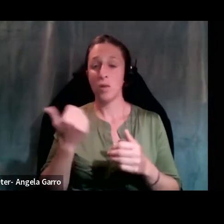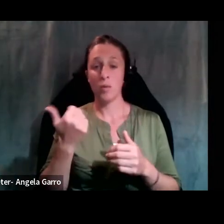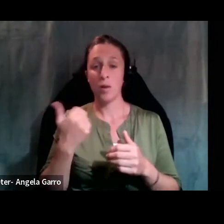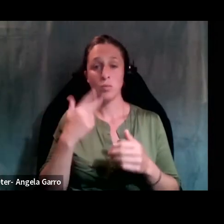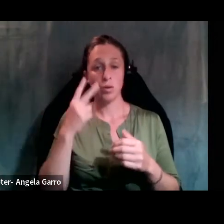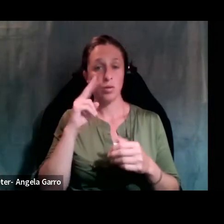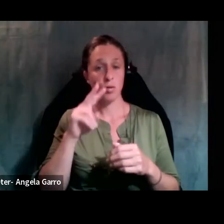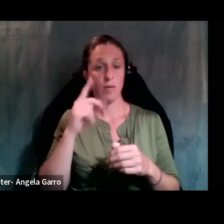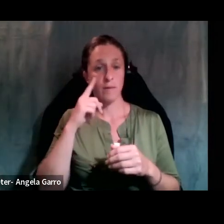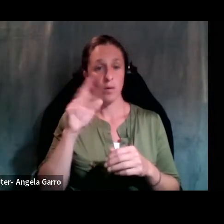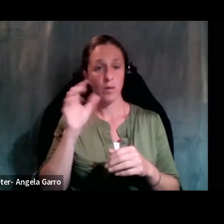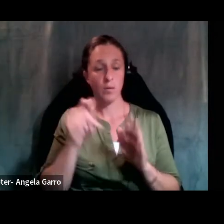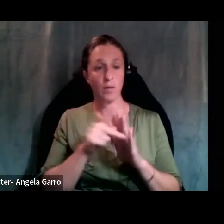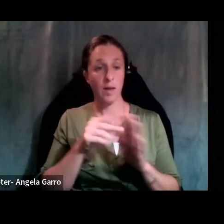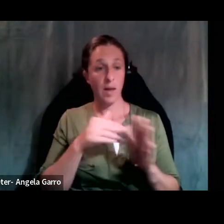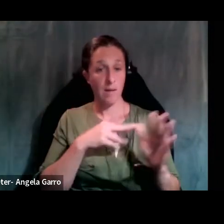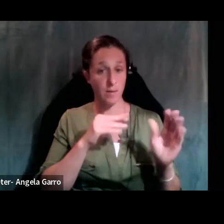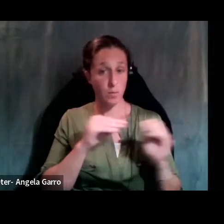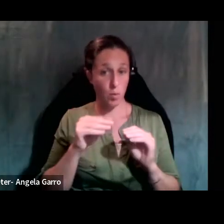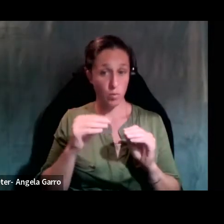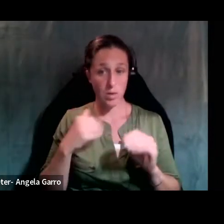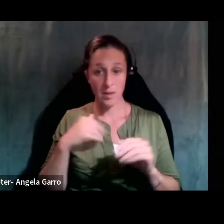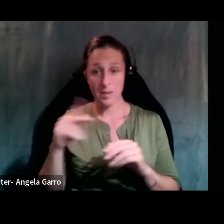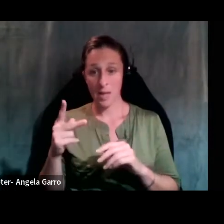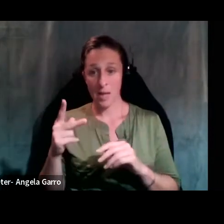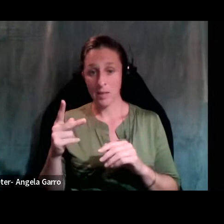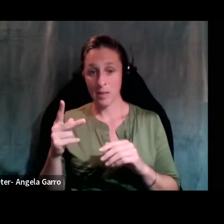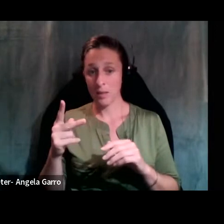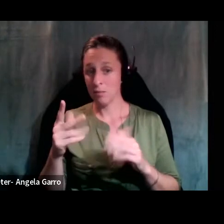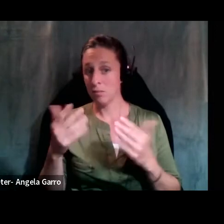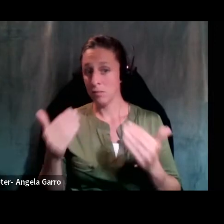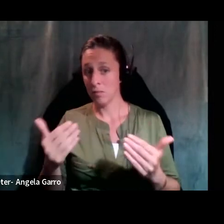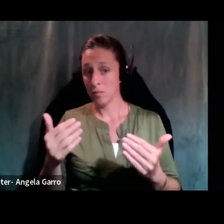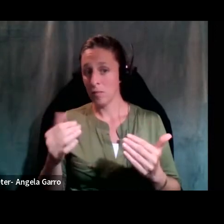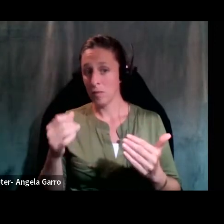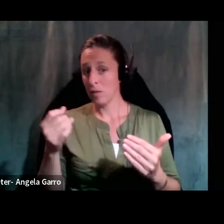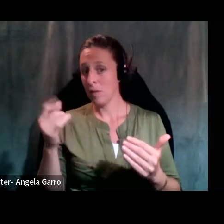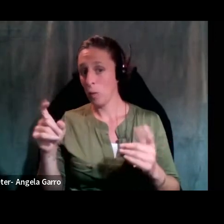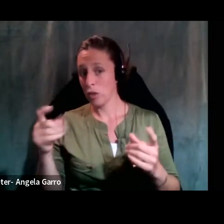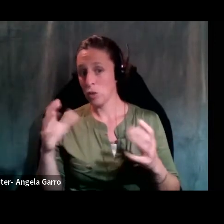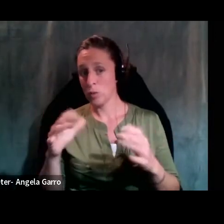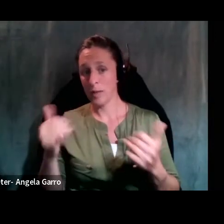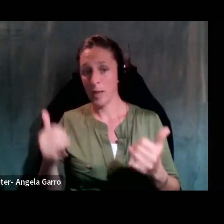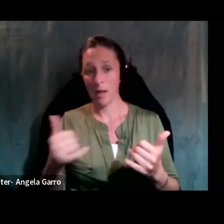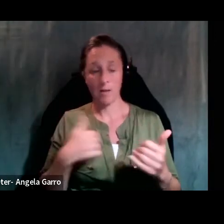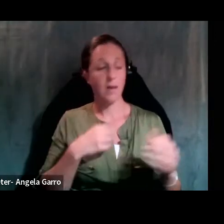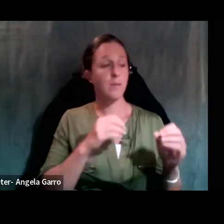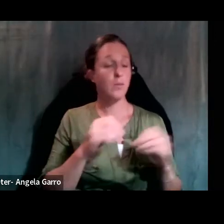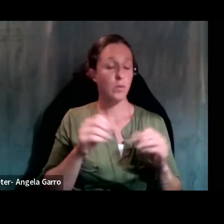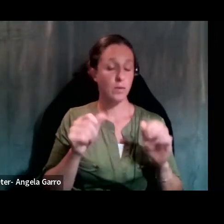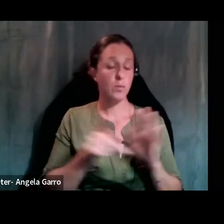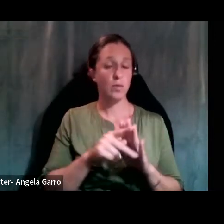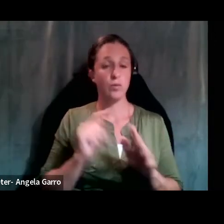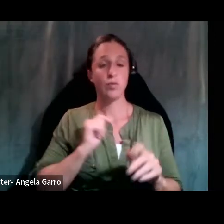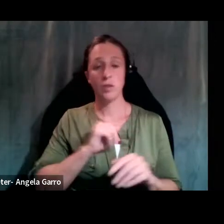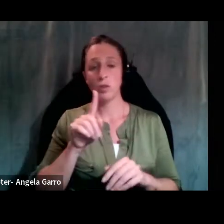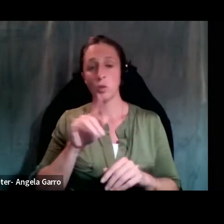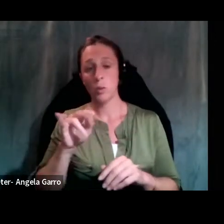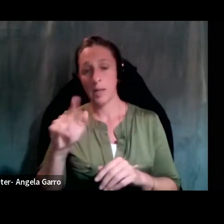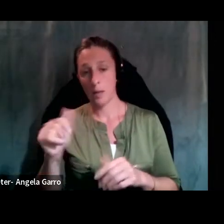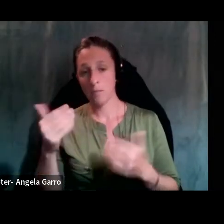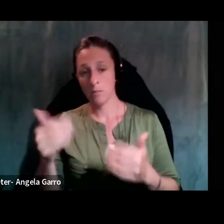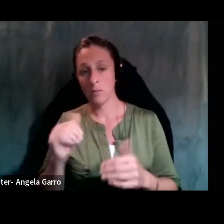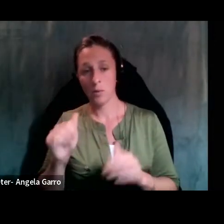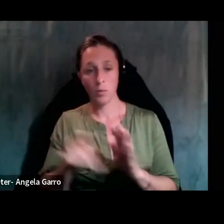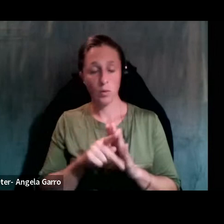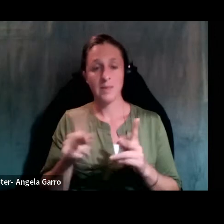Well, if there's a motion in a second, we'll go with it. If there's questions, please ask them now. I'll move to approve. Okay. Motion by trustee Andrade Zuniga. Is there a second? I'll second